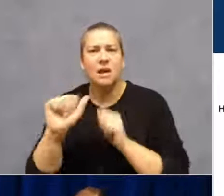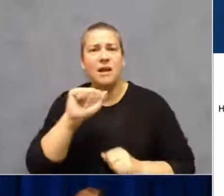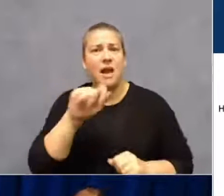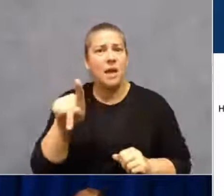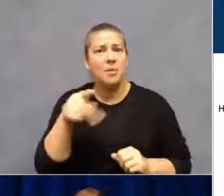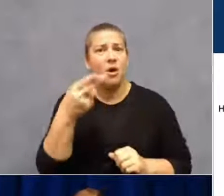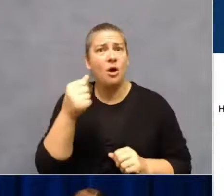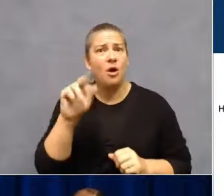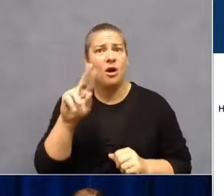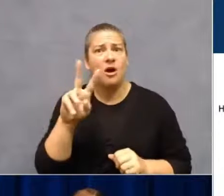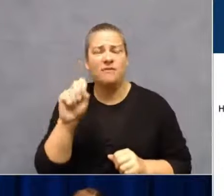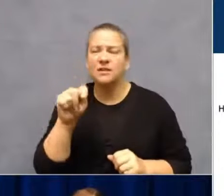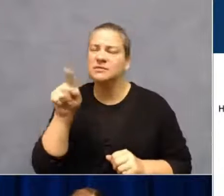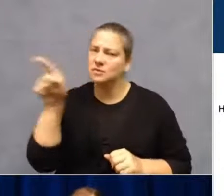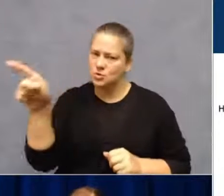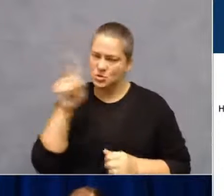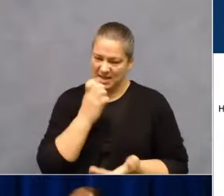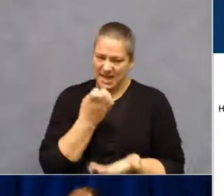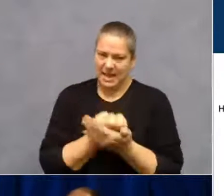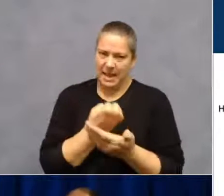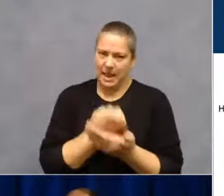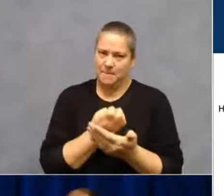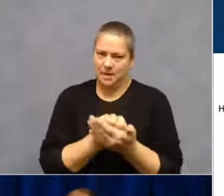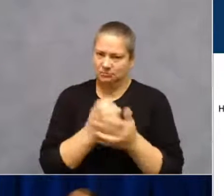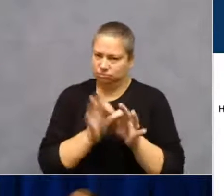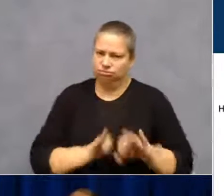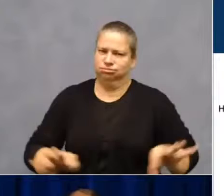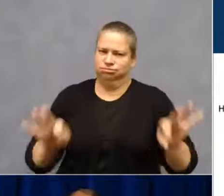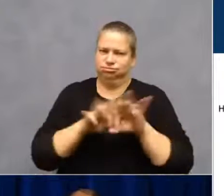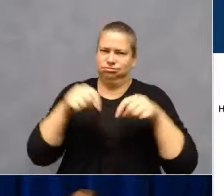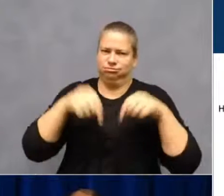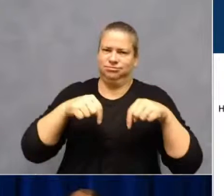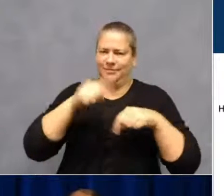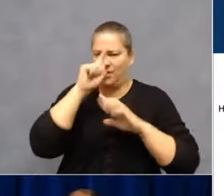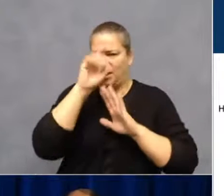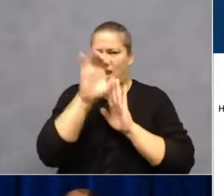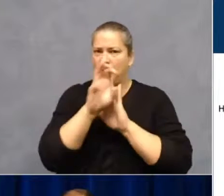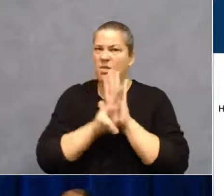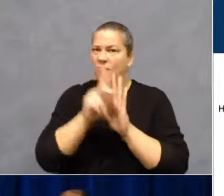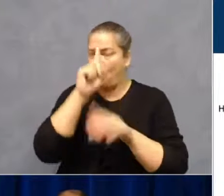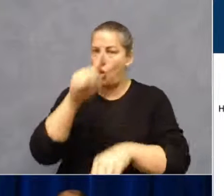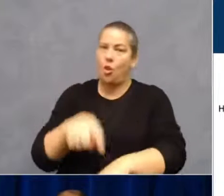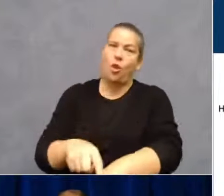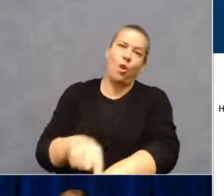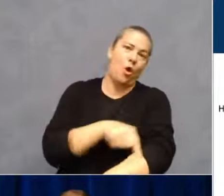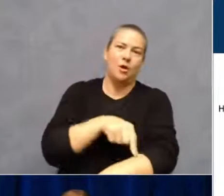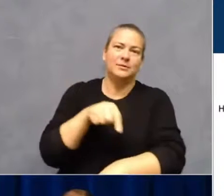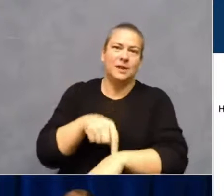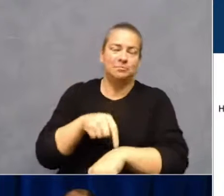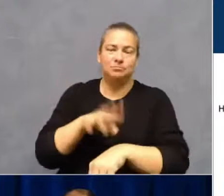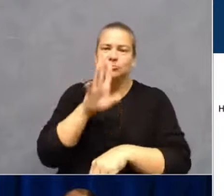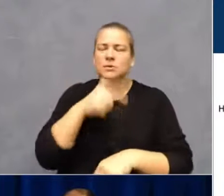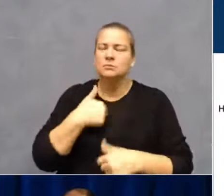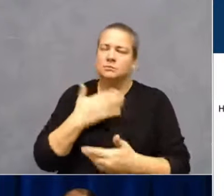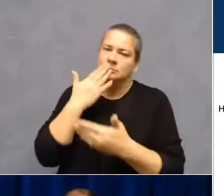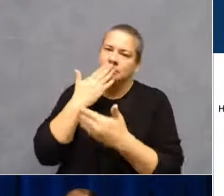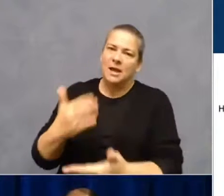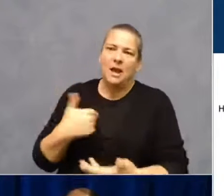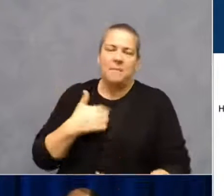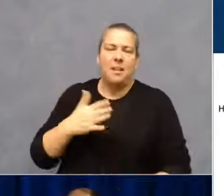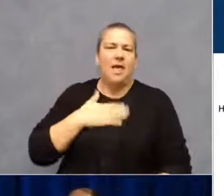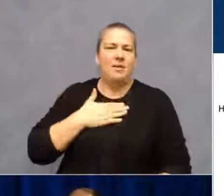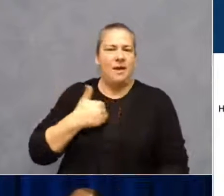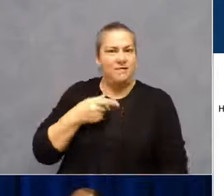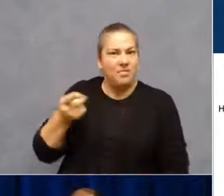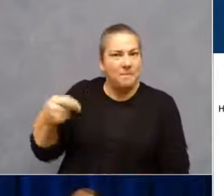economic driver in the Commonwealth for a very long time. I'm grateful to AppHarvest, in part to our state's